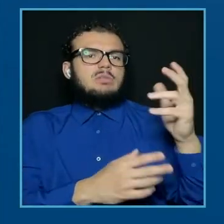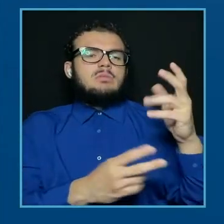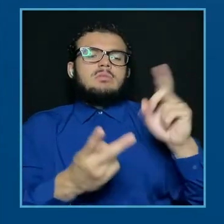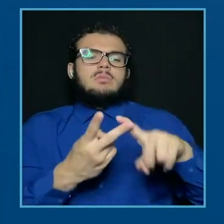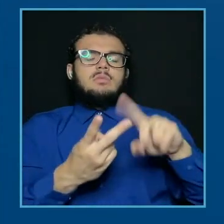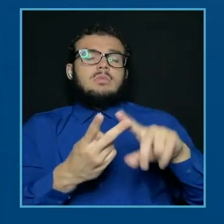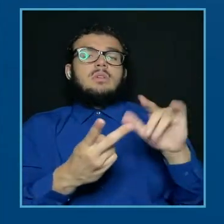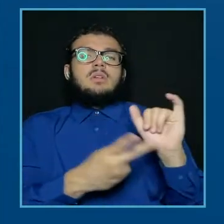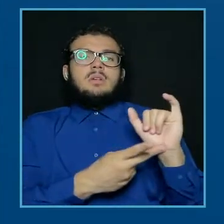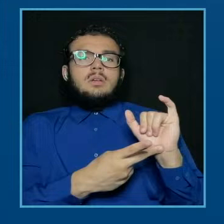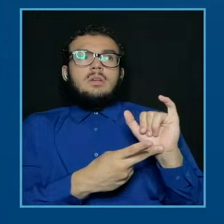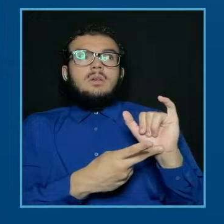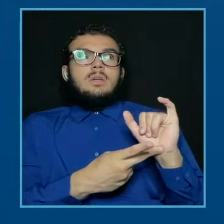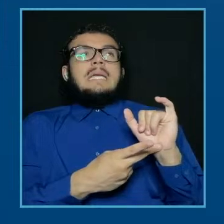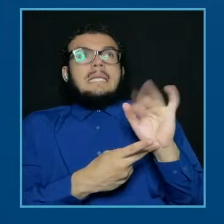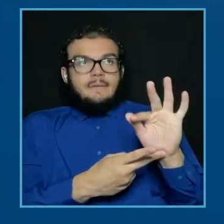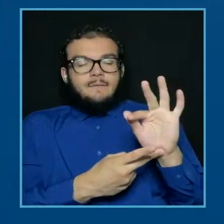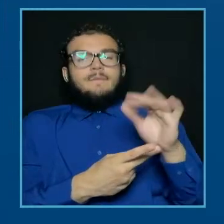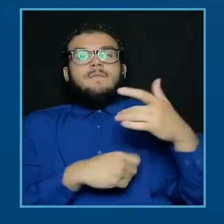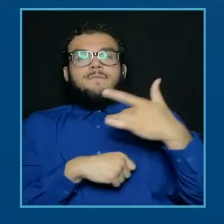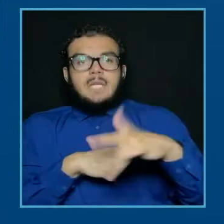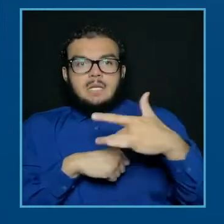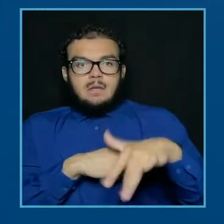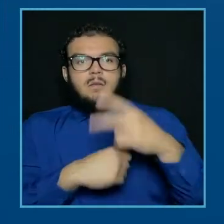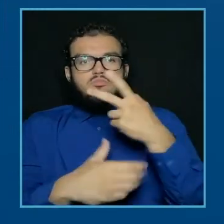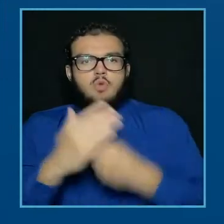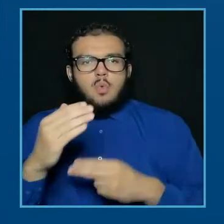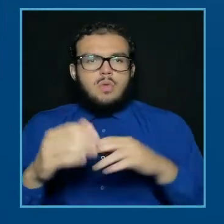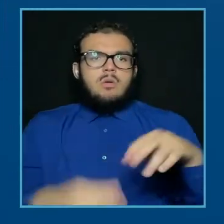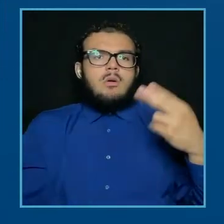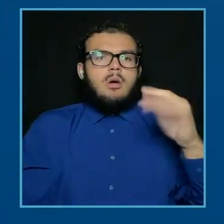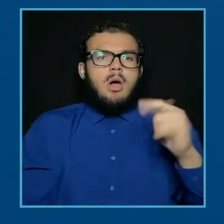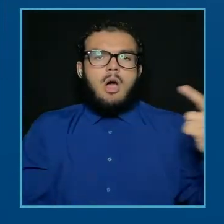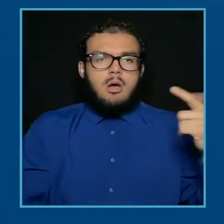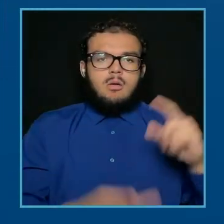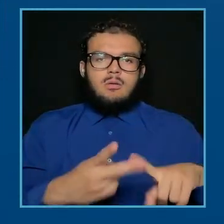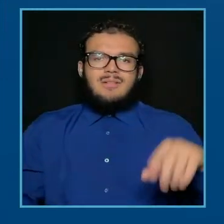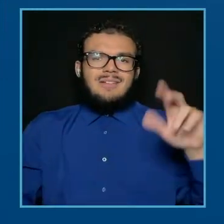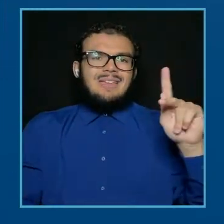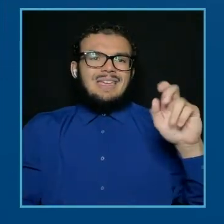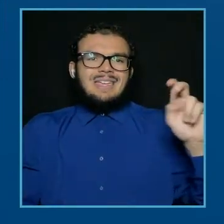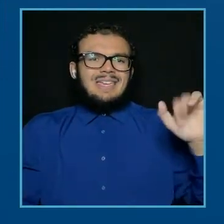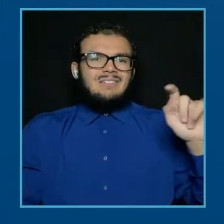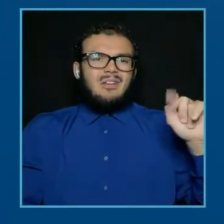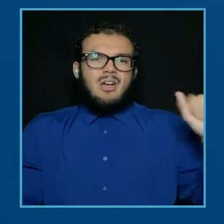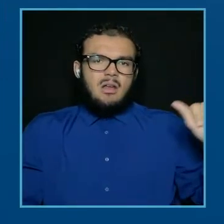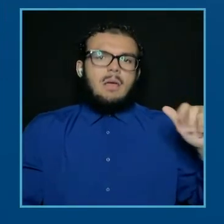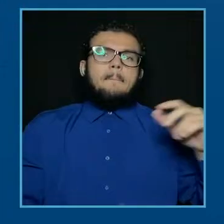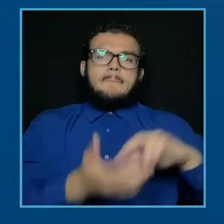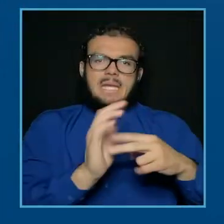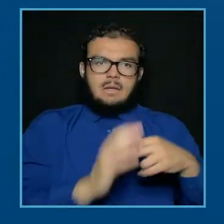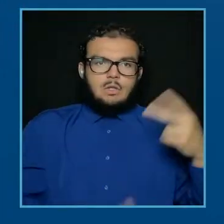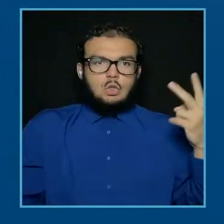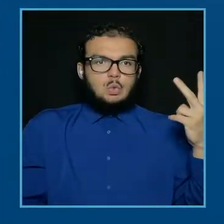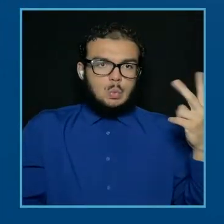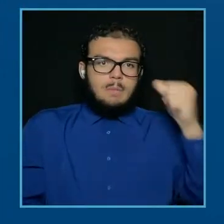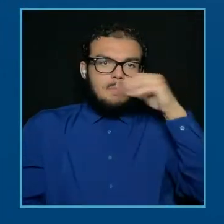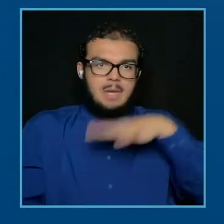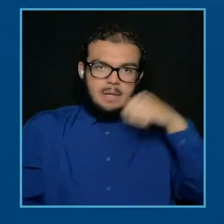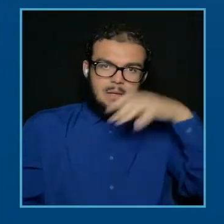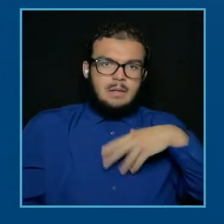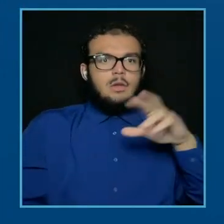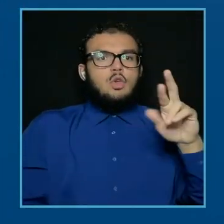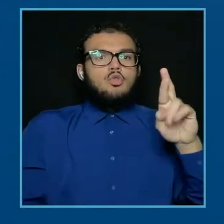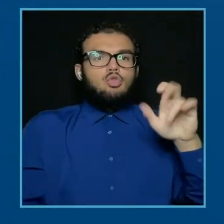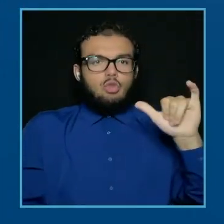we vacated both David Hogg and Malcolm Kenyatta, we would have 2 men, Jason Ray and